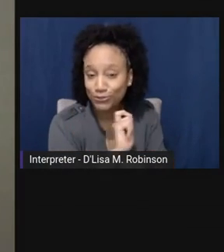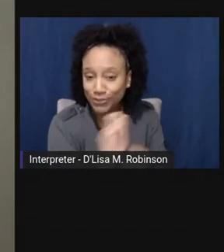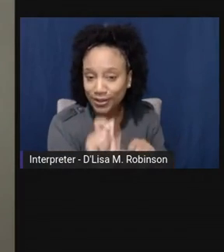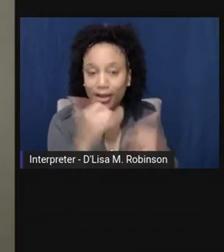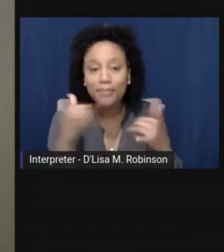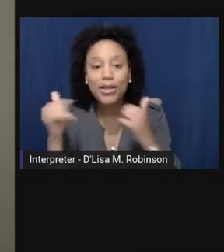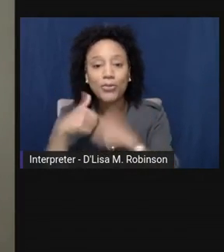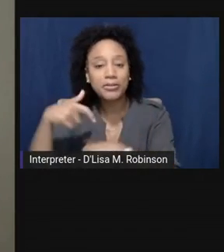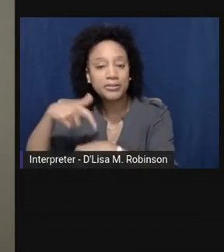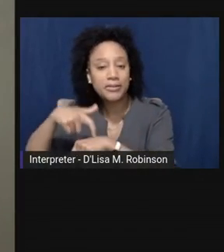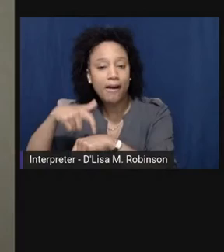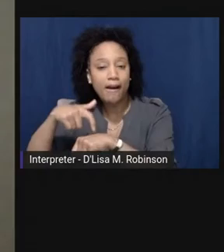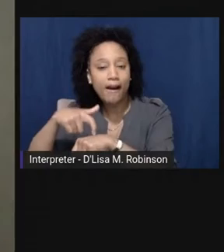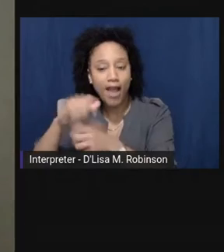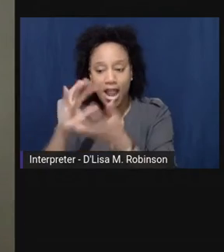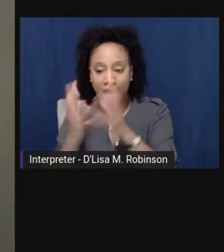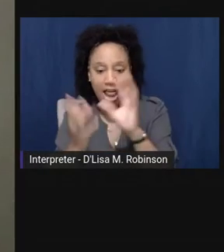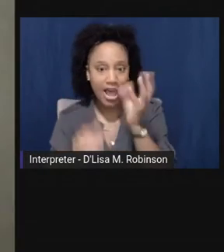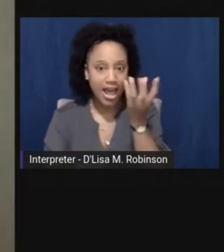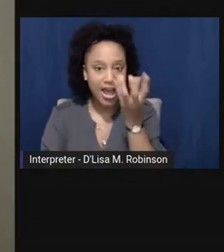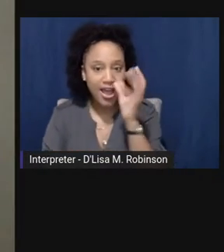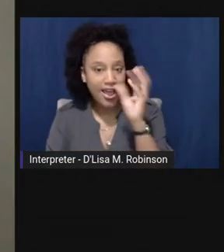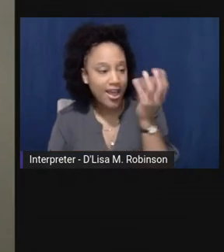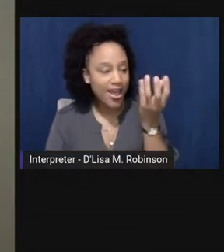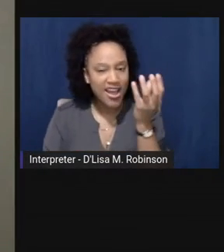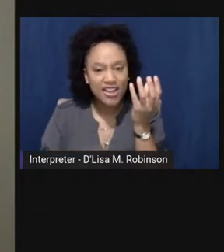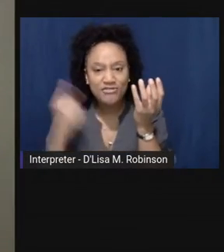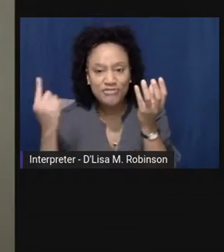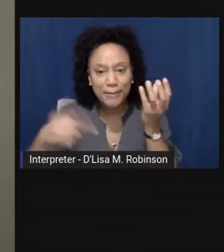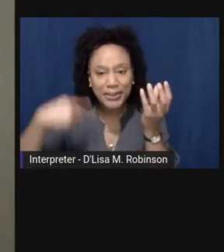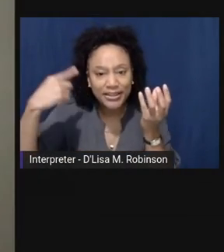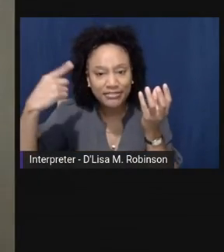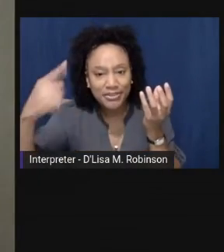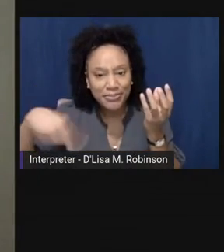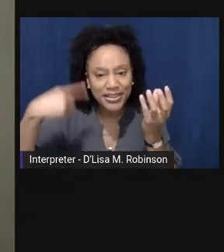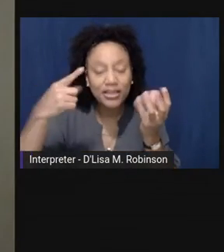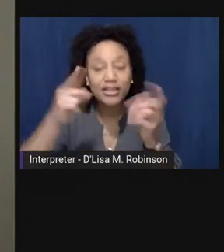with time as something circular and repeating. We're reaching across different